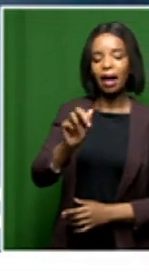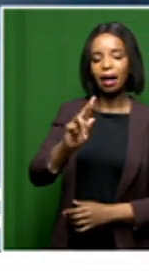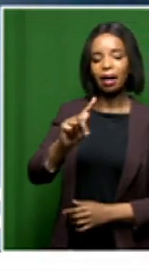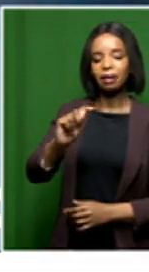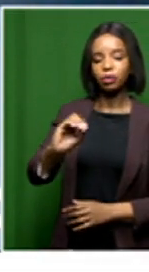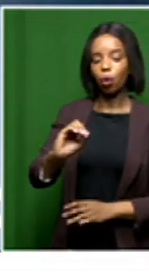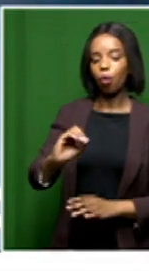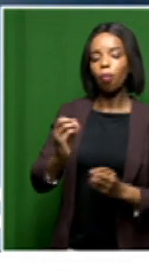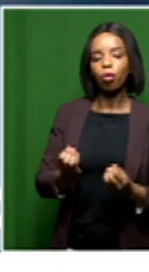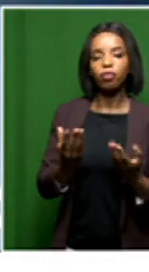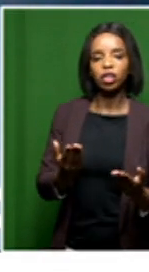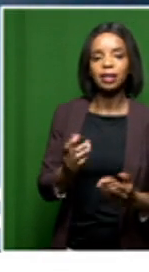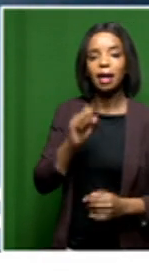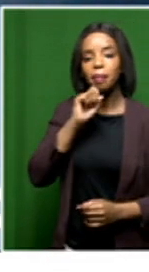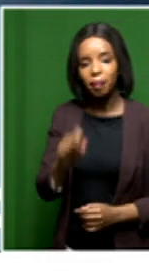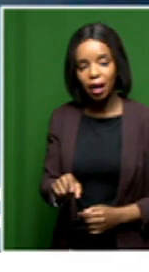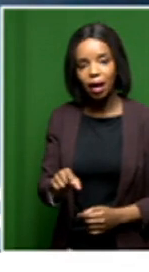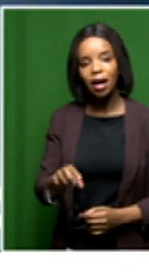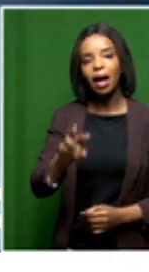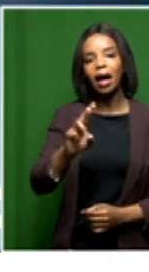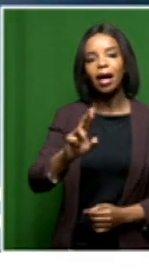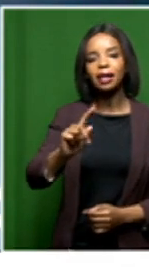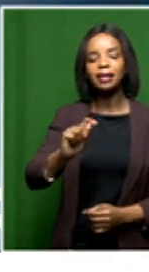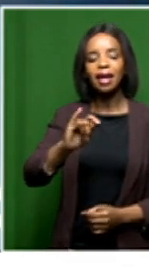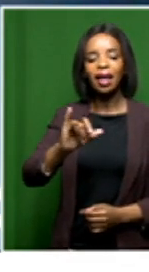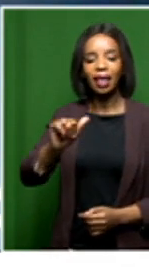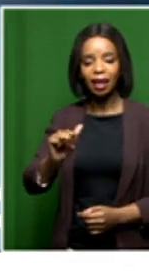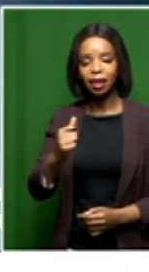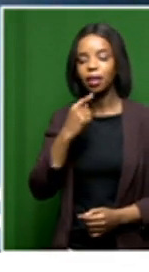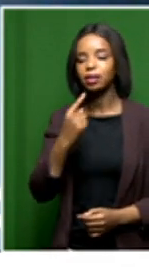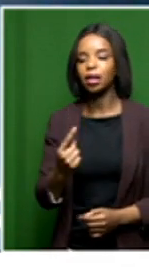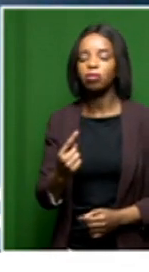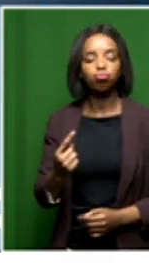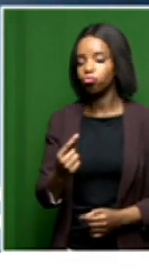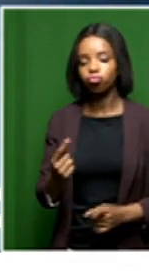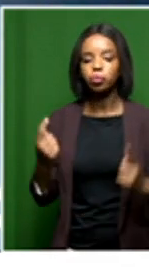the RTIA are referring to that are saying are still enforceable.